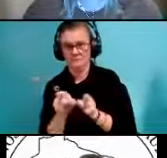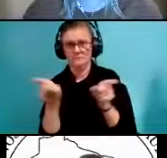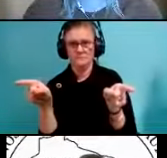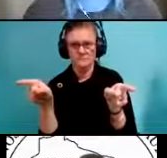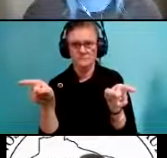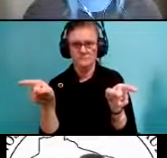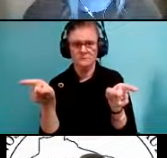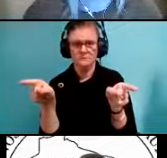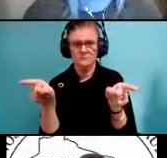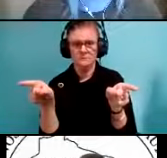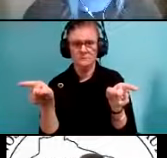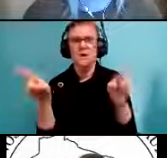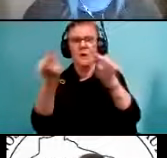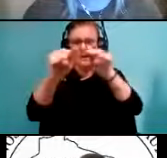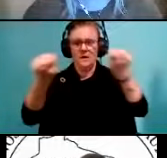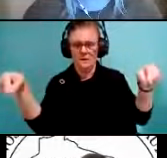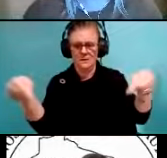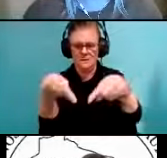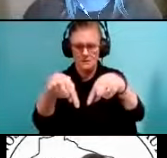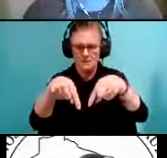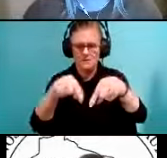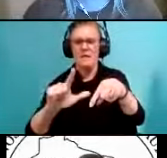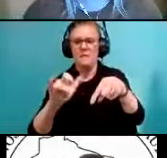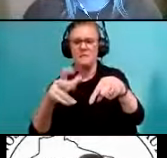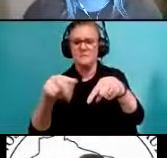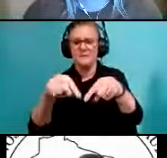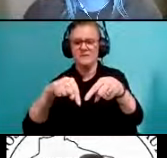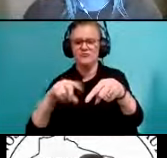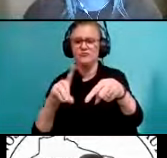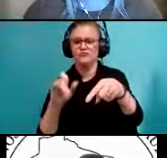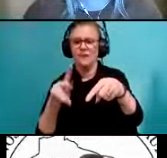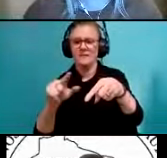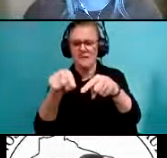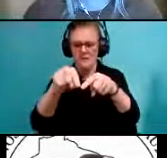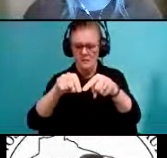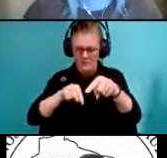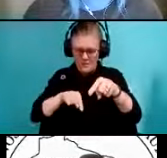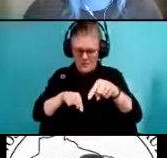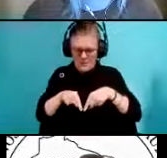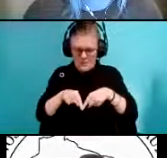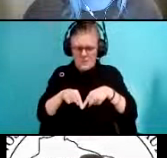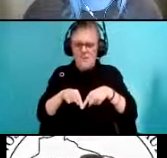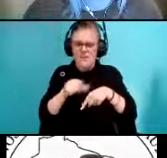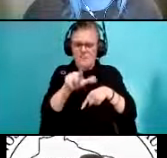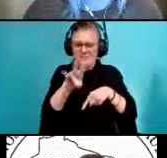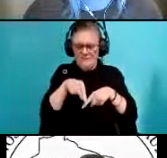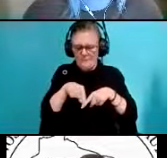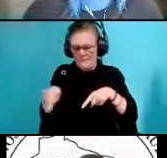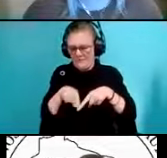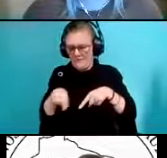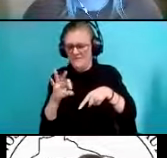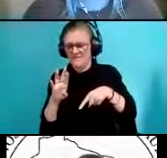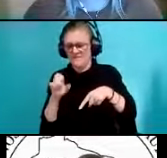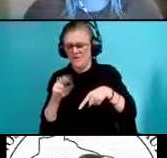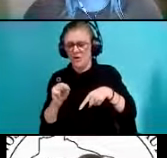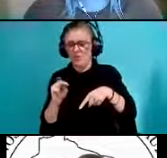on 27th Street from Lisbon down to Drexel, which includes the Northwest Mutual campus in Franklin,